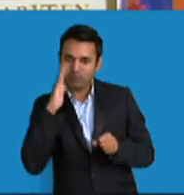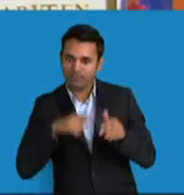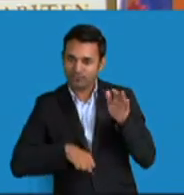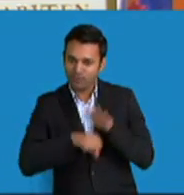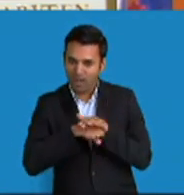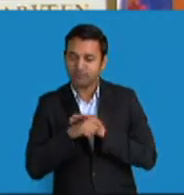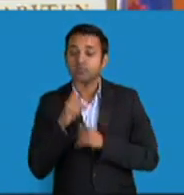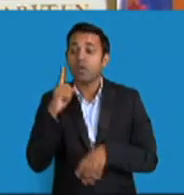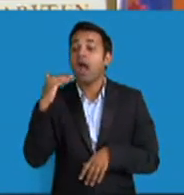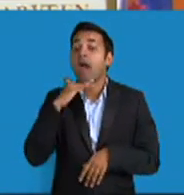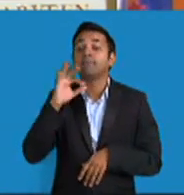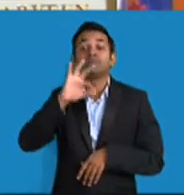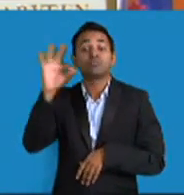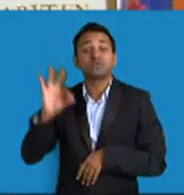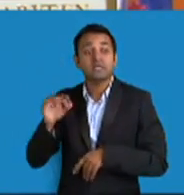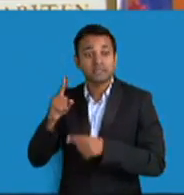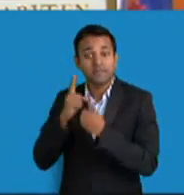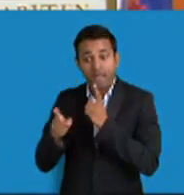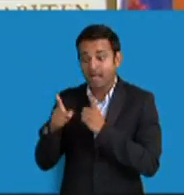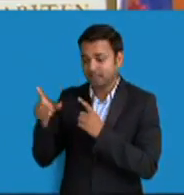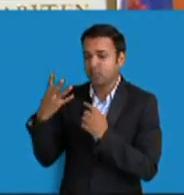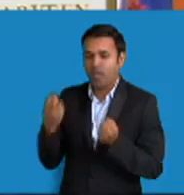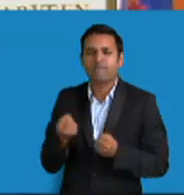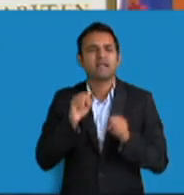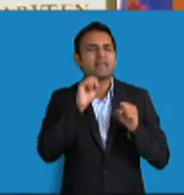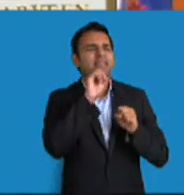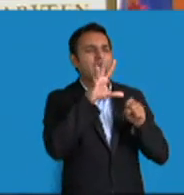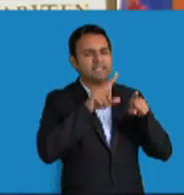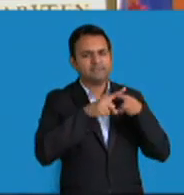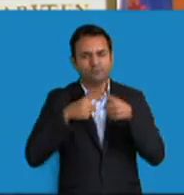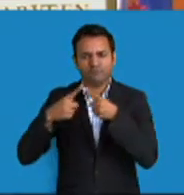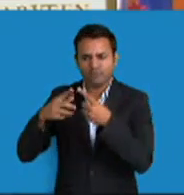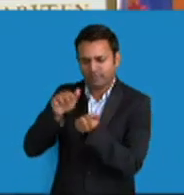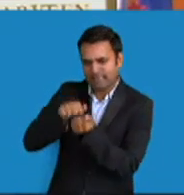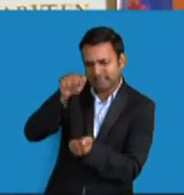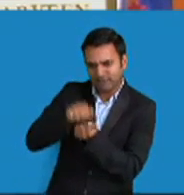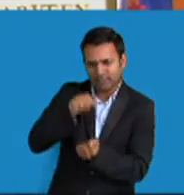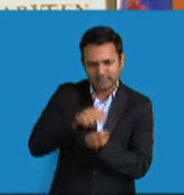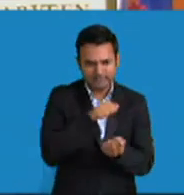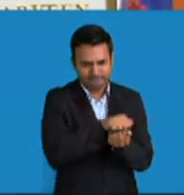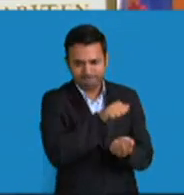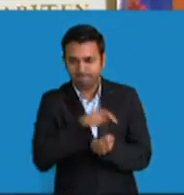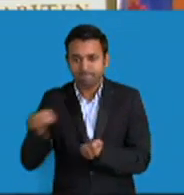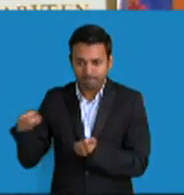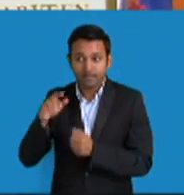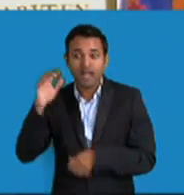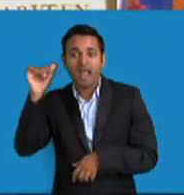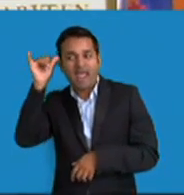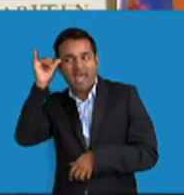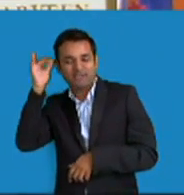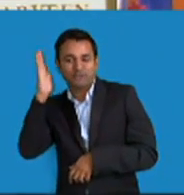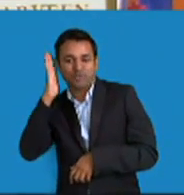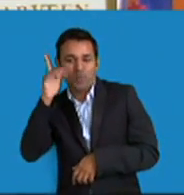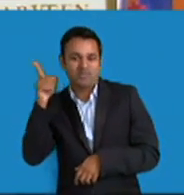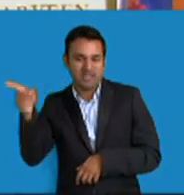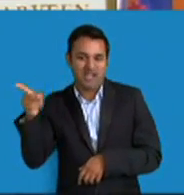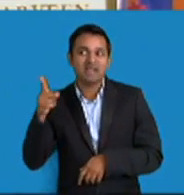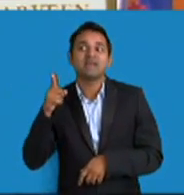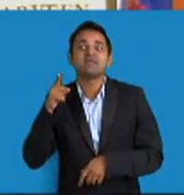10 certificate examination, we had Yetsen Secondary School, Madam Speaker, having highest pass rate. Year